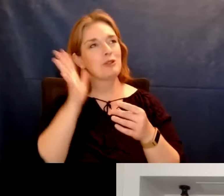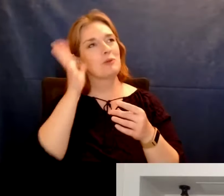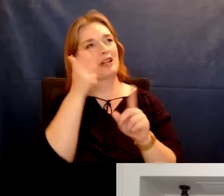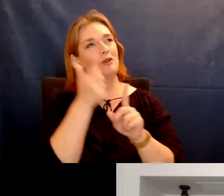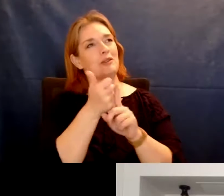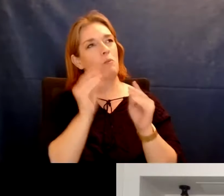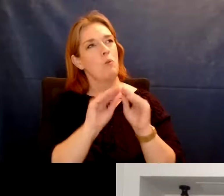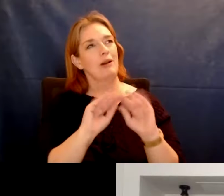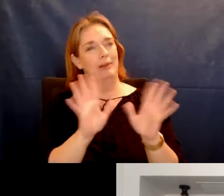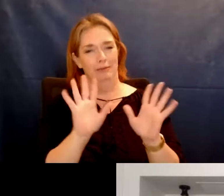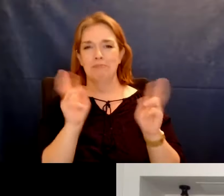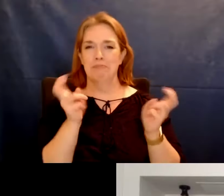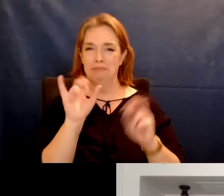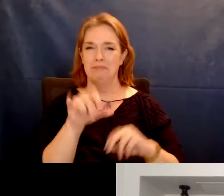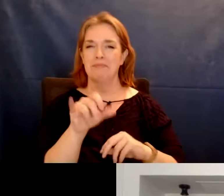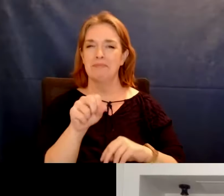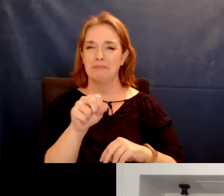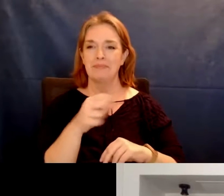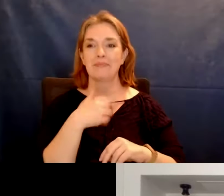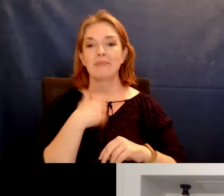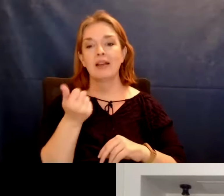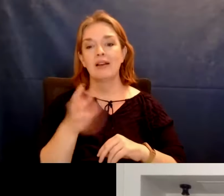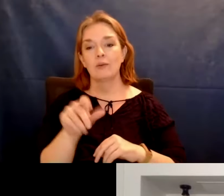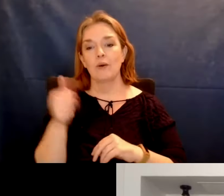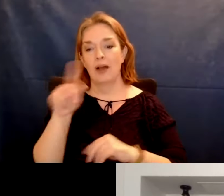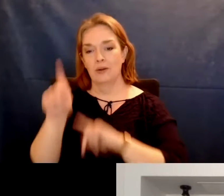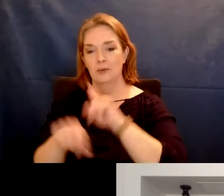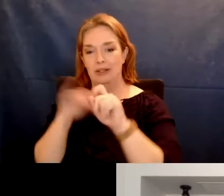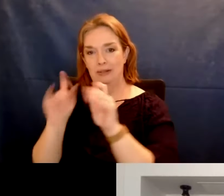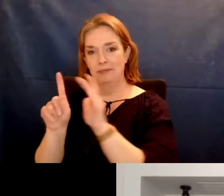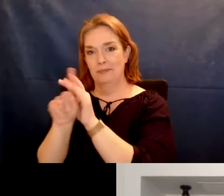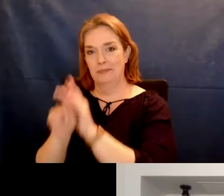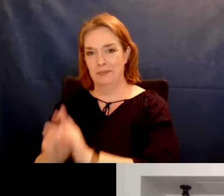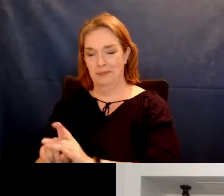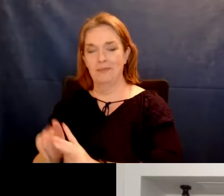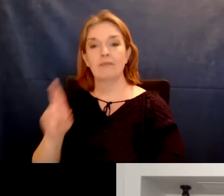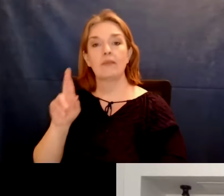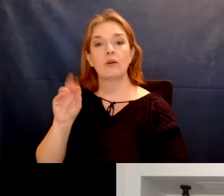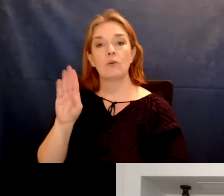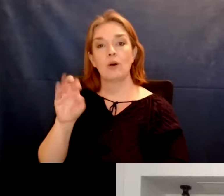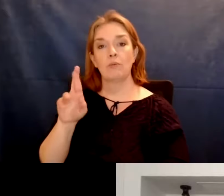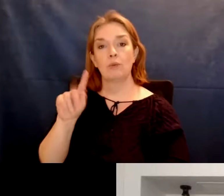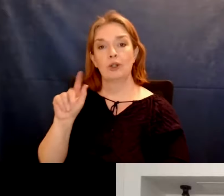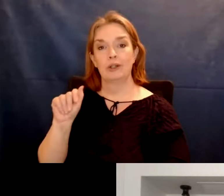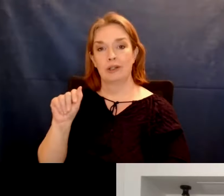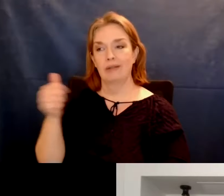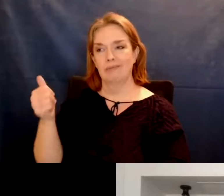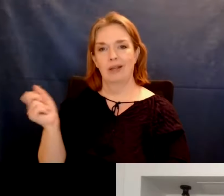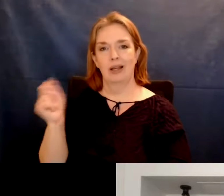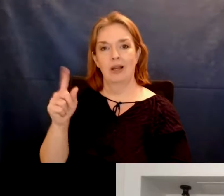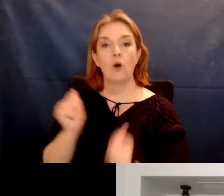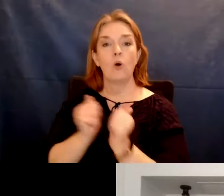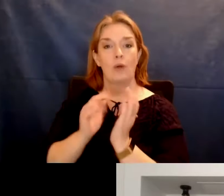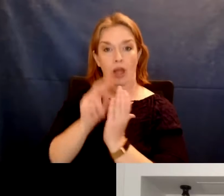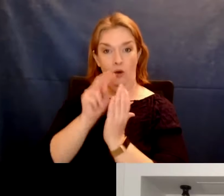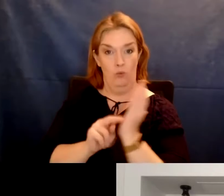All right, so we've got a few other questions. So Roberta Johnson asks, without reading along with your poems, but